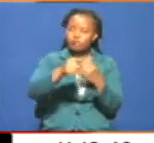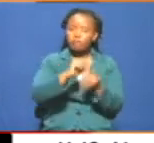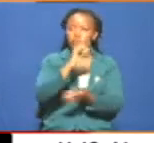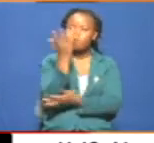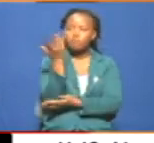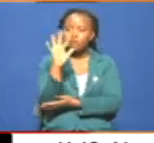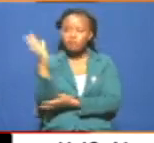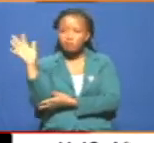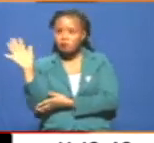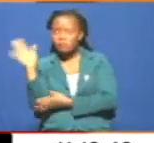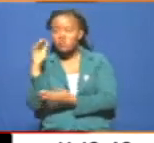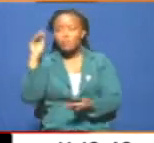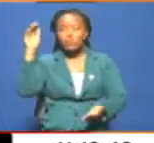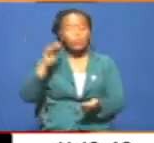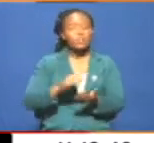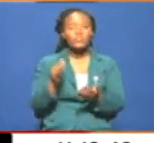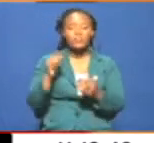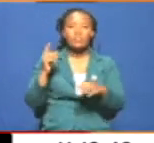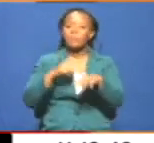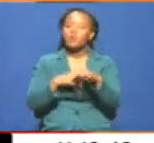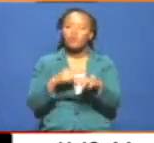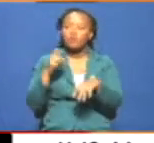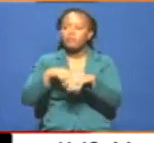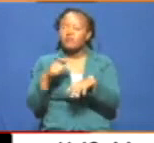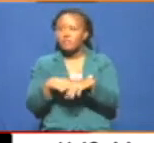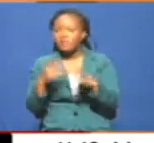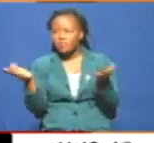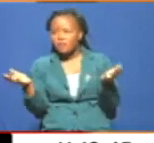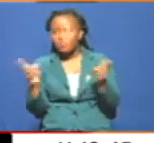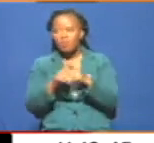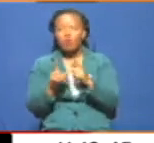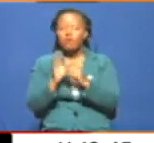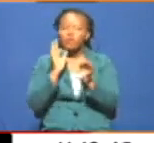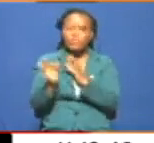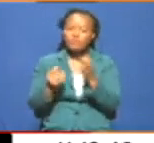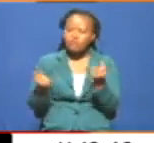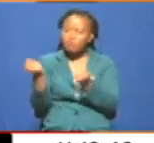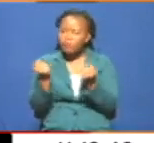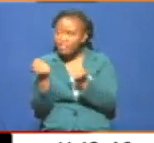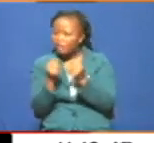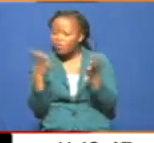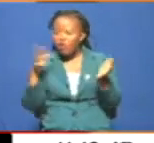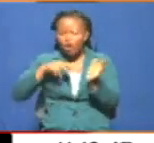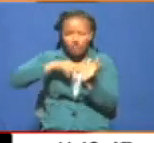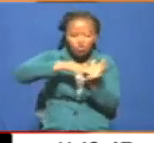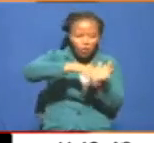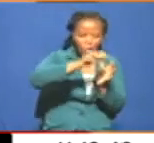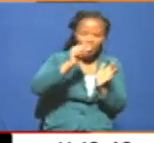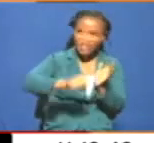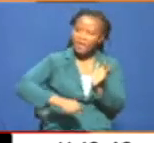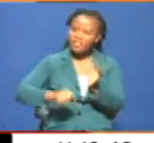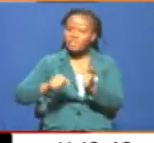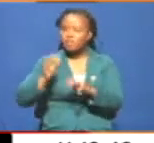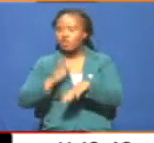it is not necessary to drive, don't drive. If you can walk, walk. It's good for your health, it's good for